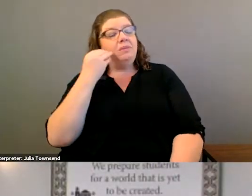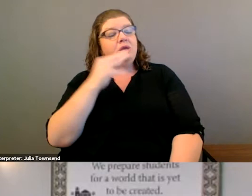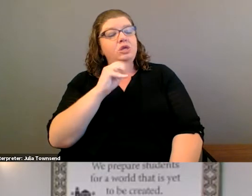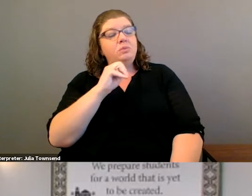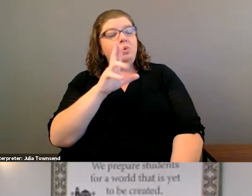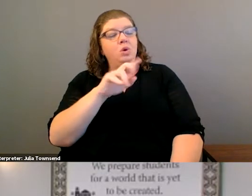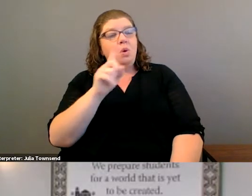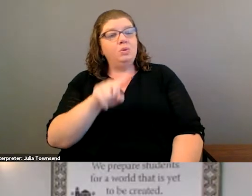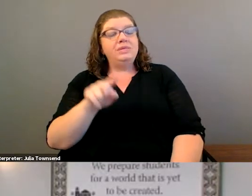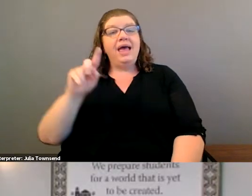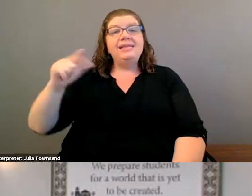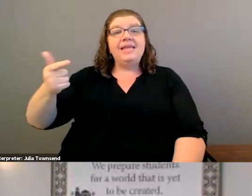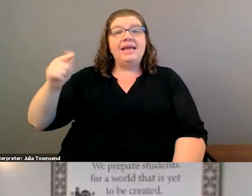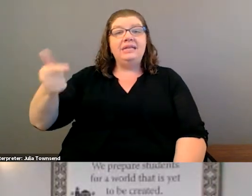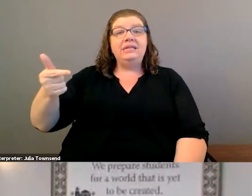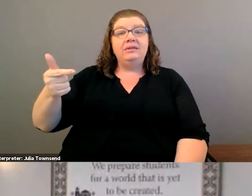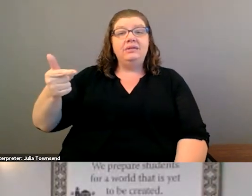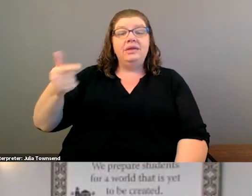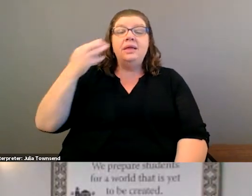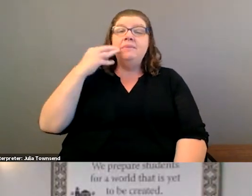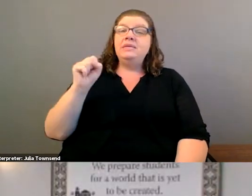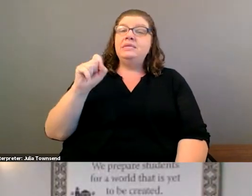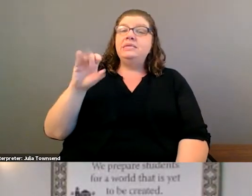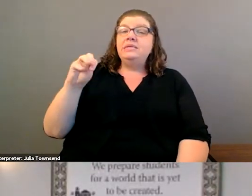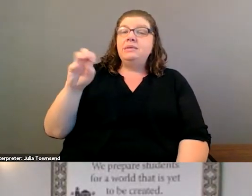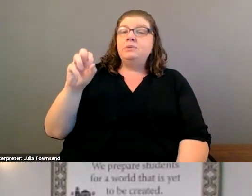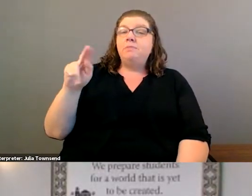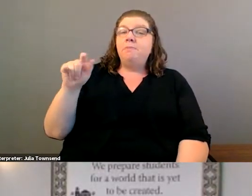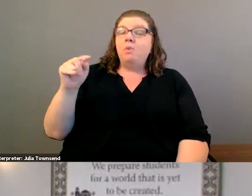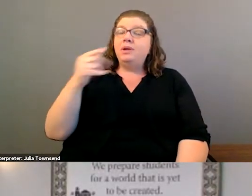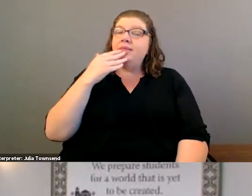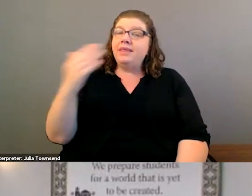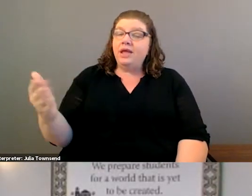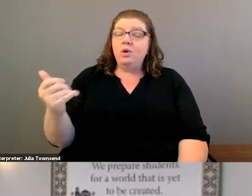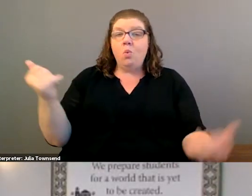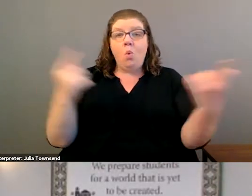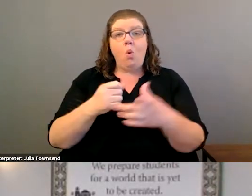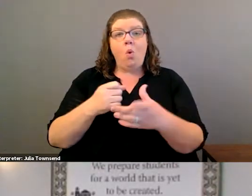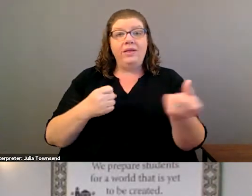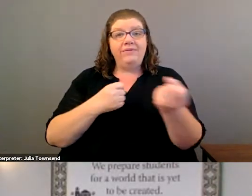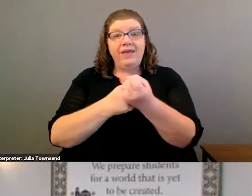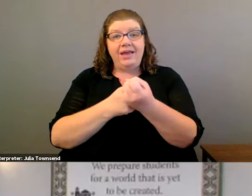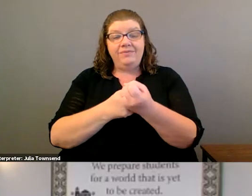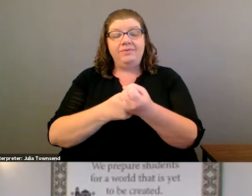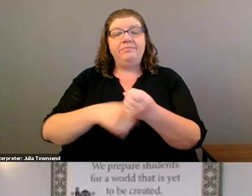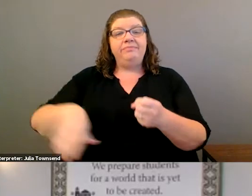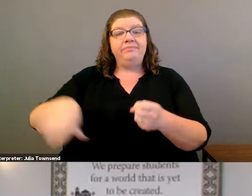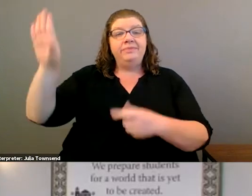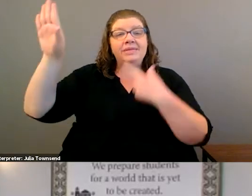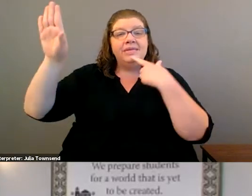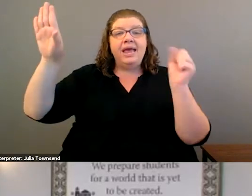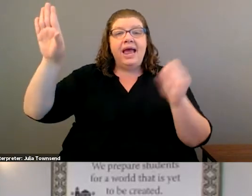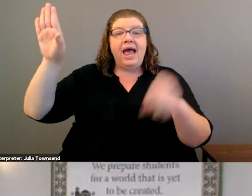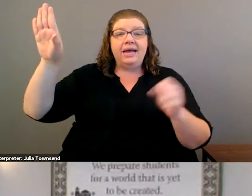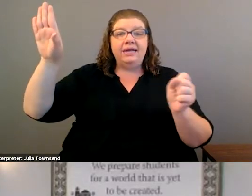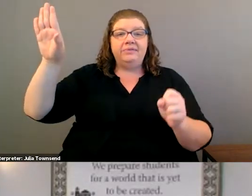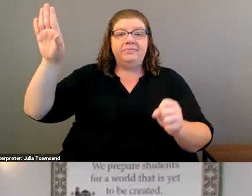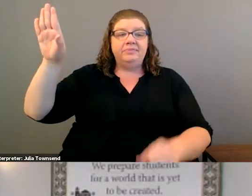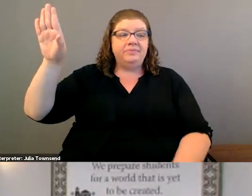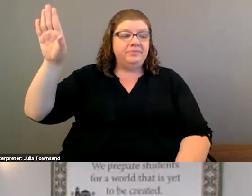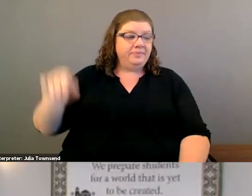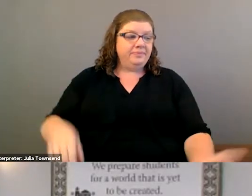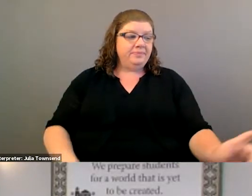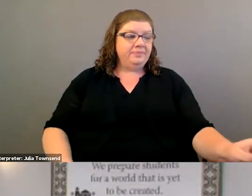second? Ms. Sims Moten, thank you very much. All in favor, please signify by raising your hand and saying aye.